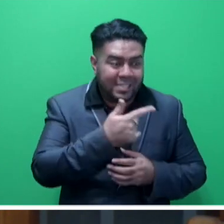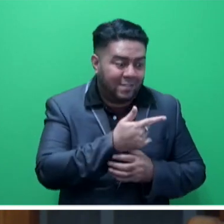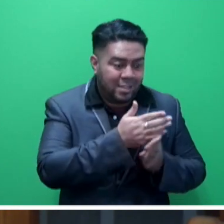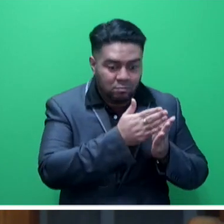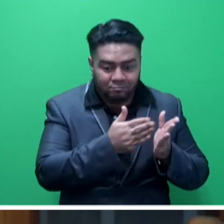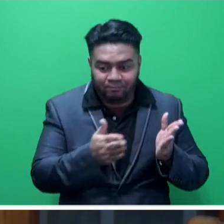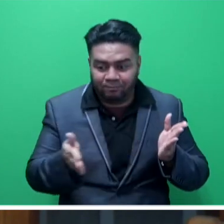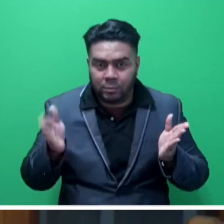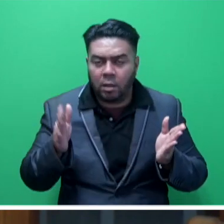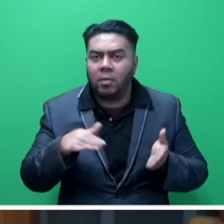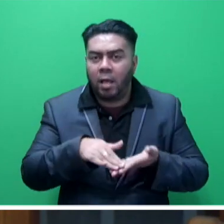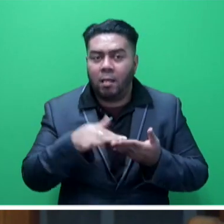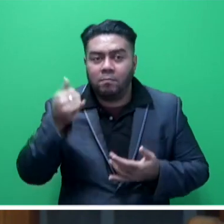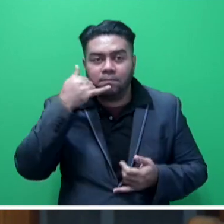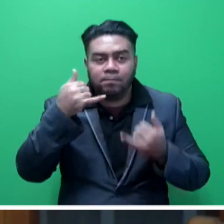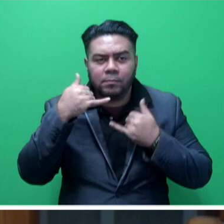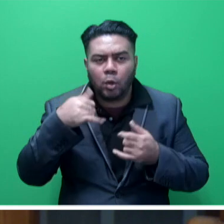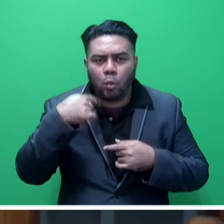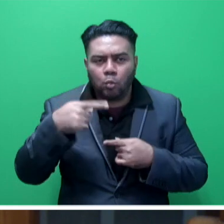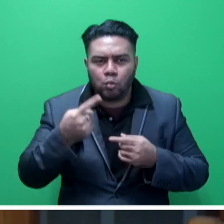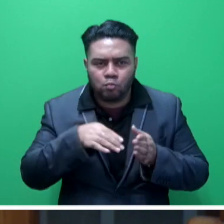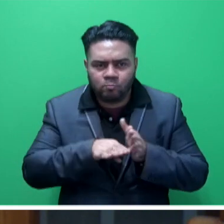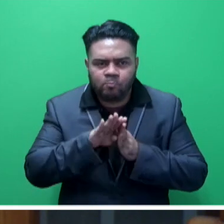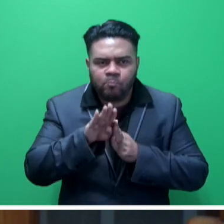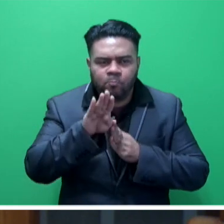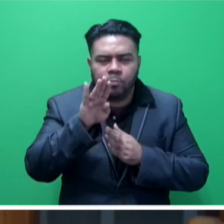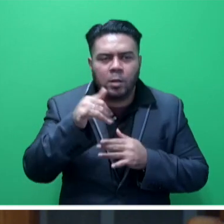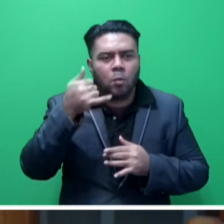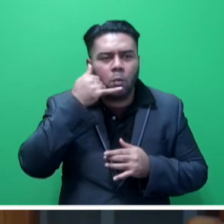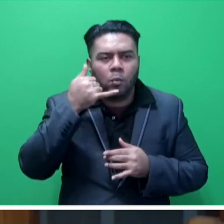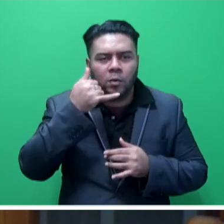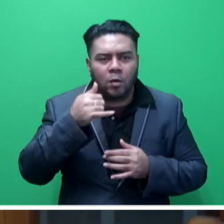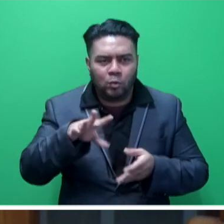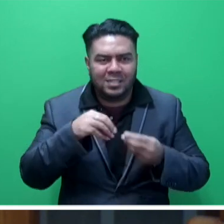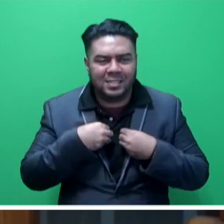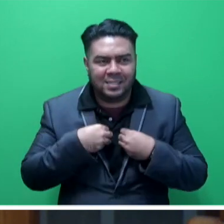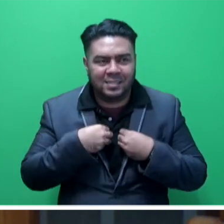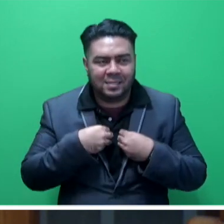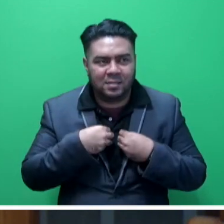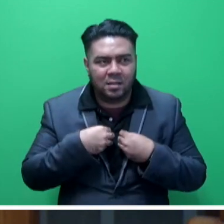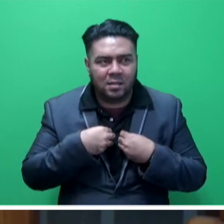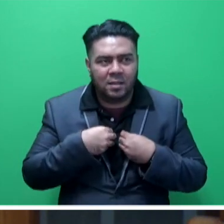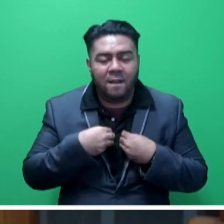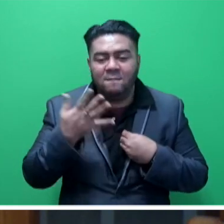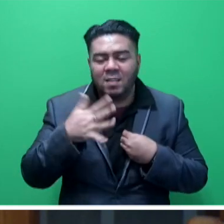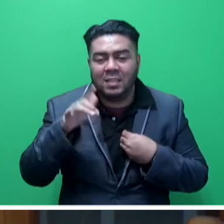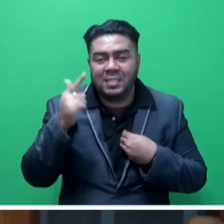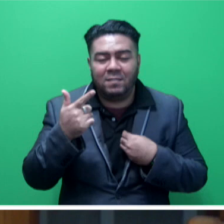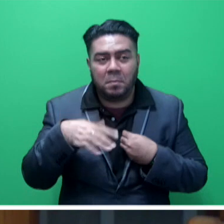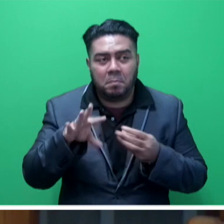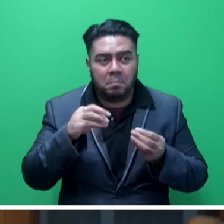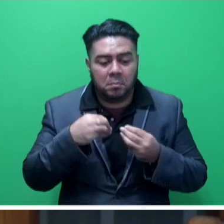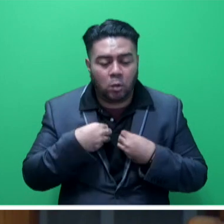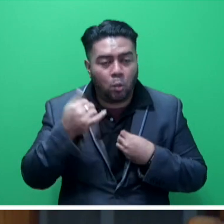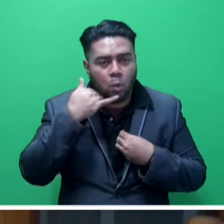the helpline noted a continuous increase in calls received at the helpline, with 57% of calls related to